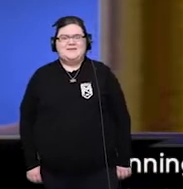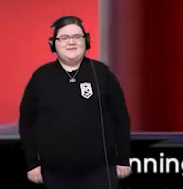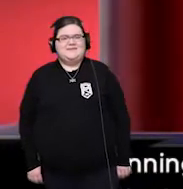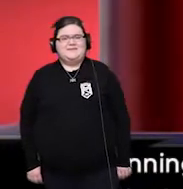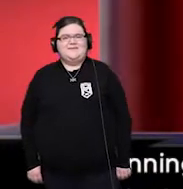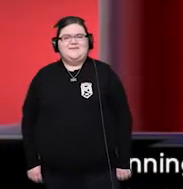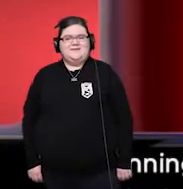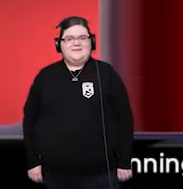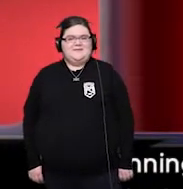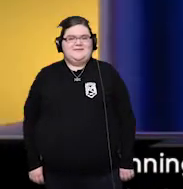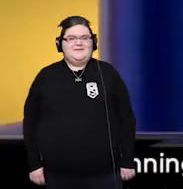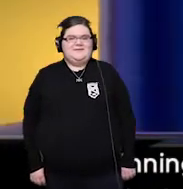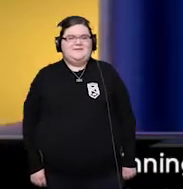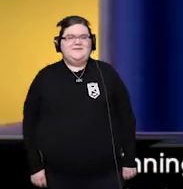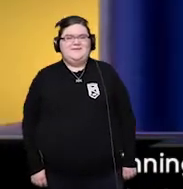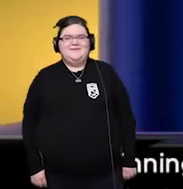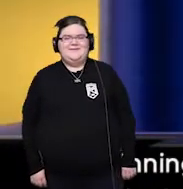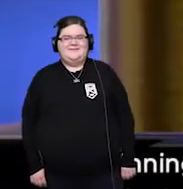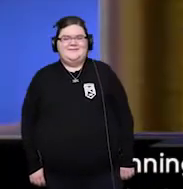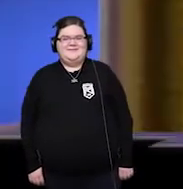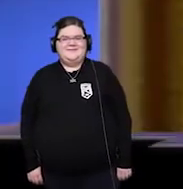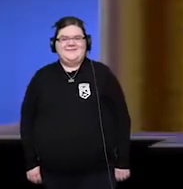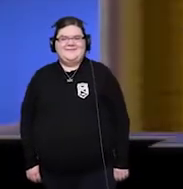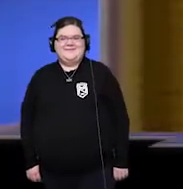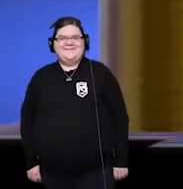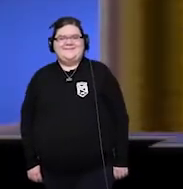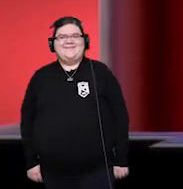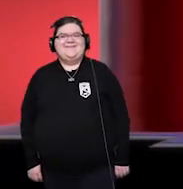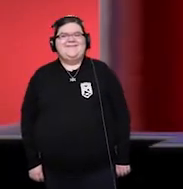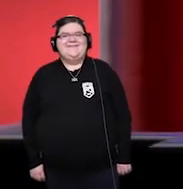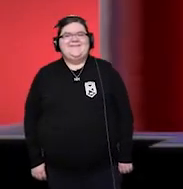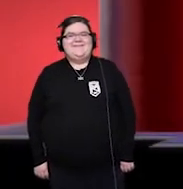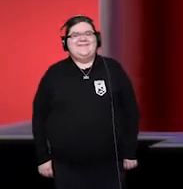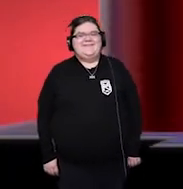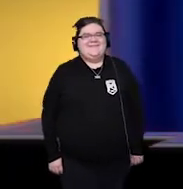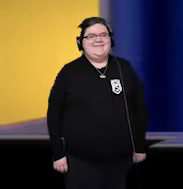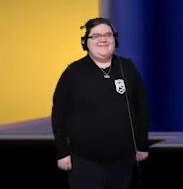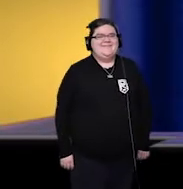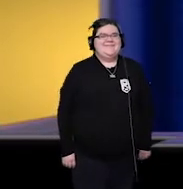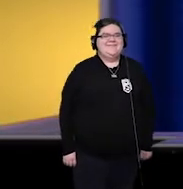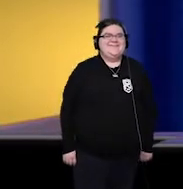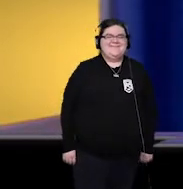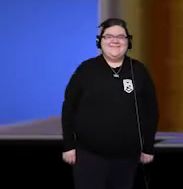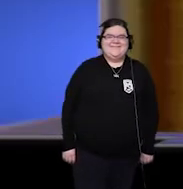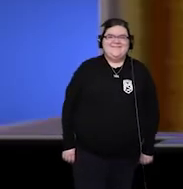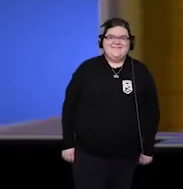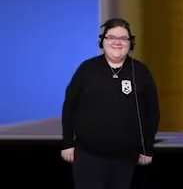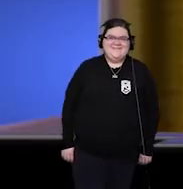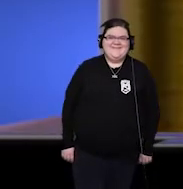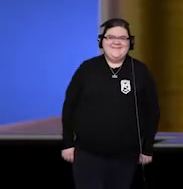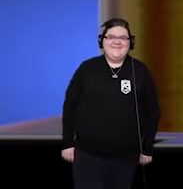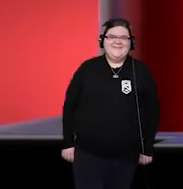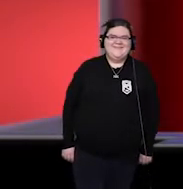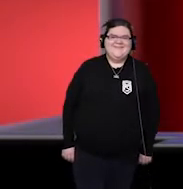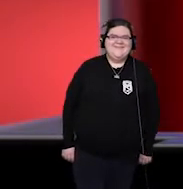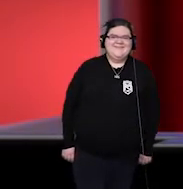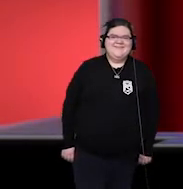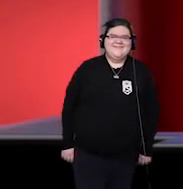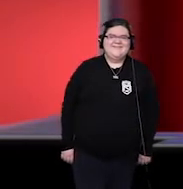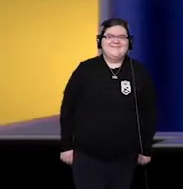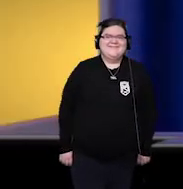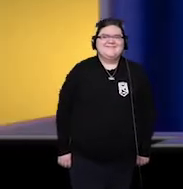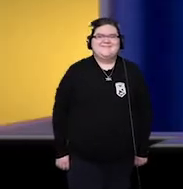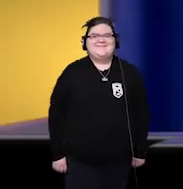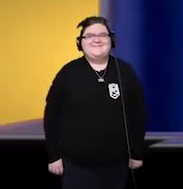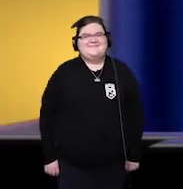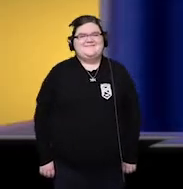Oh. So what do we get? So what do we get? We get all the money. Look, we got all that money plus more. Alright, so when